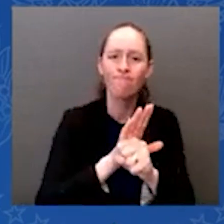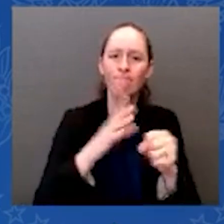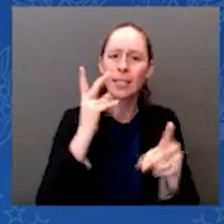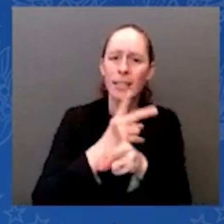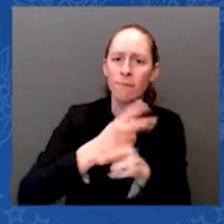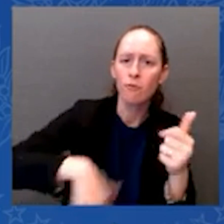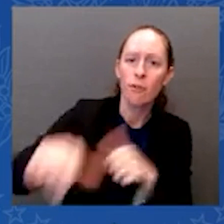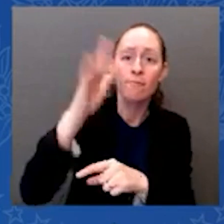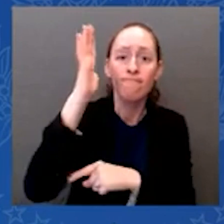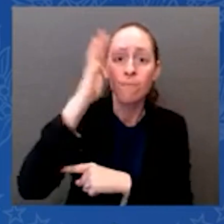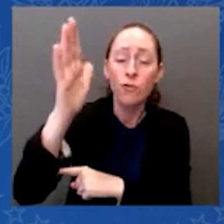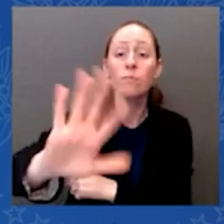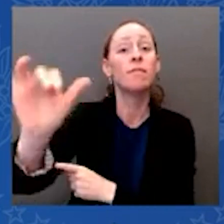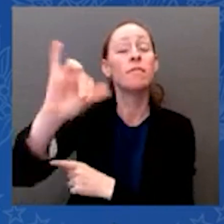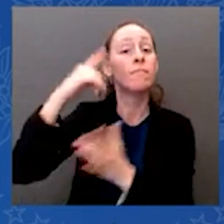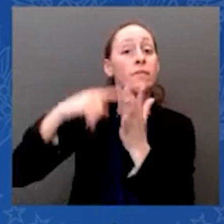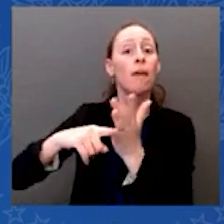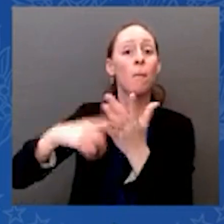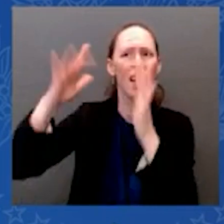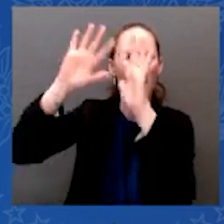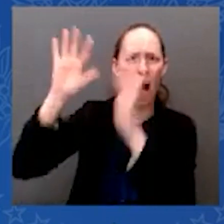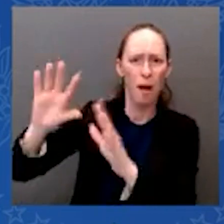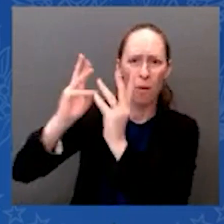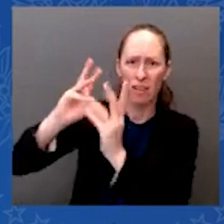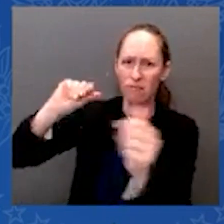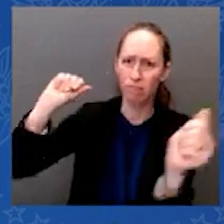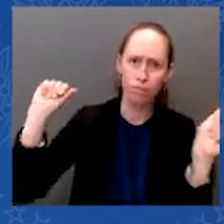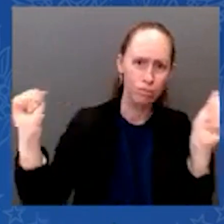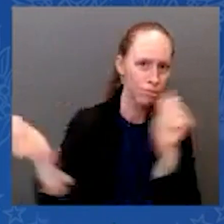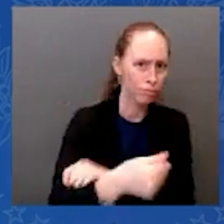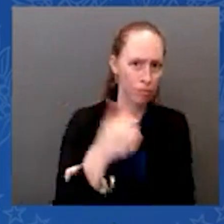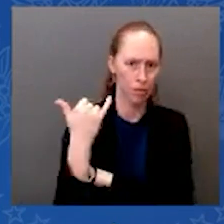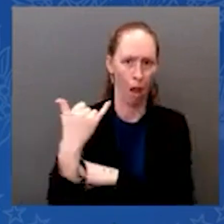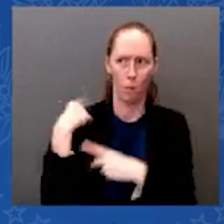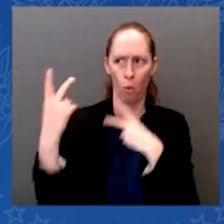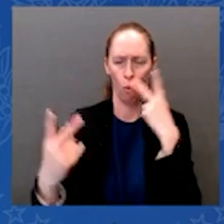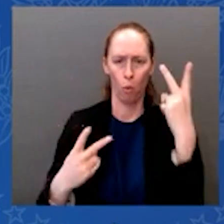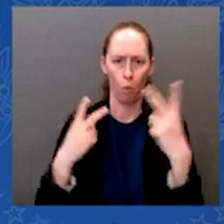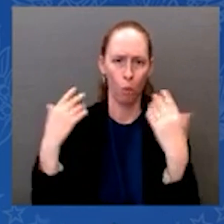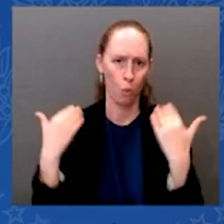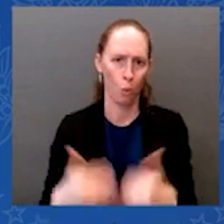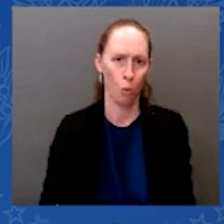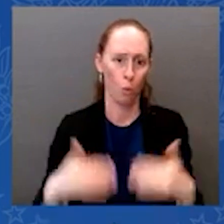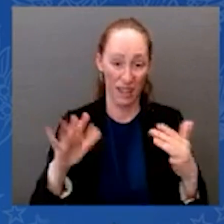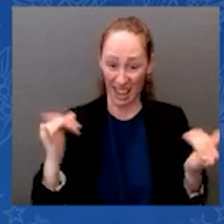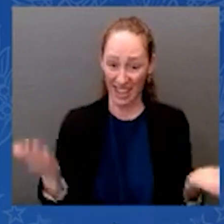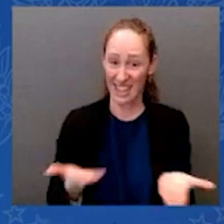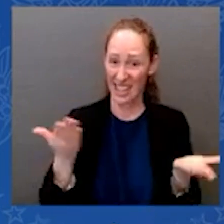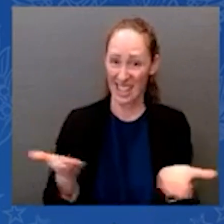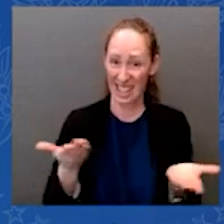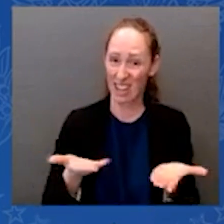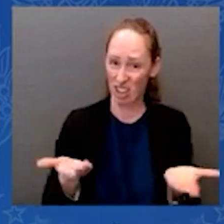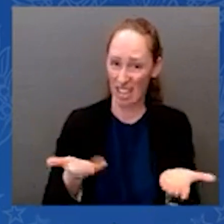the world very vividly, including in the United States right now. And I know your